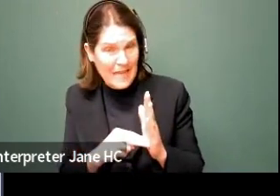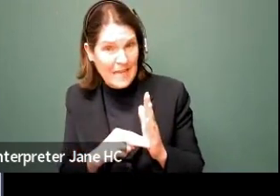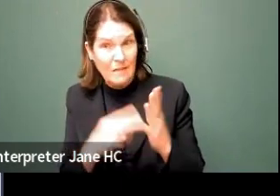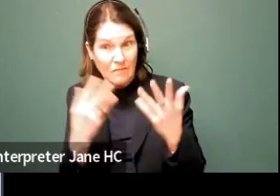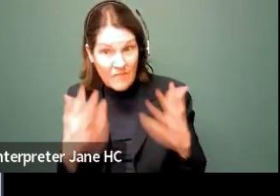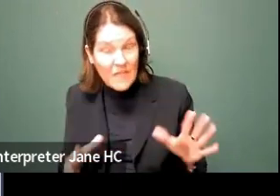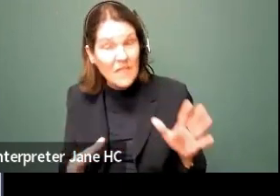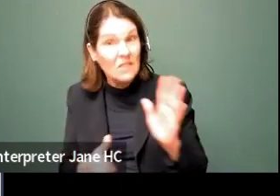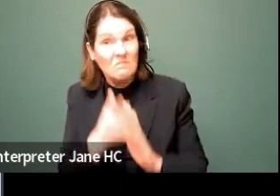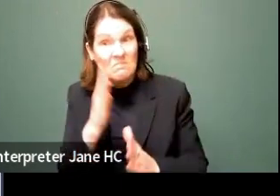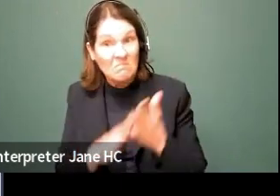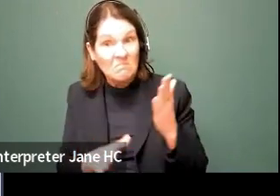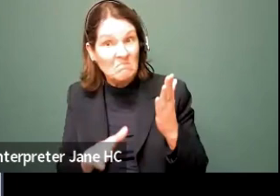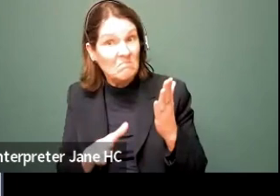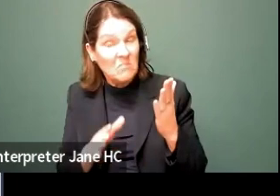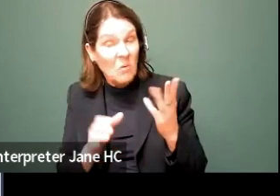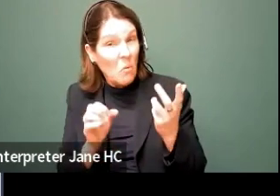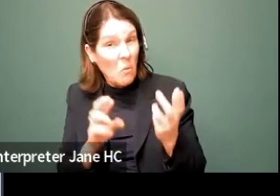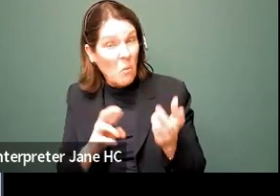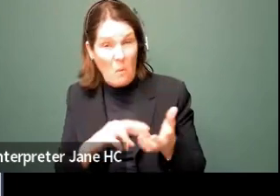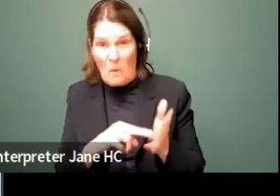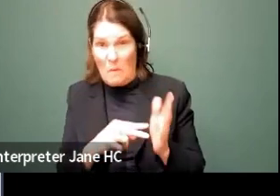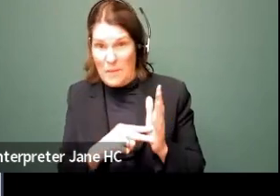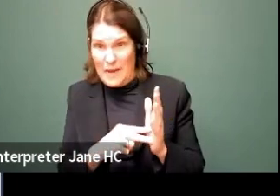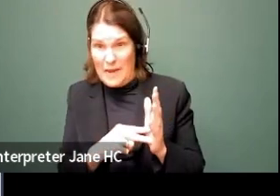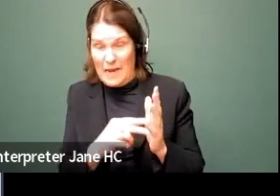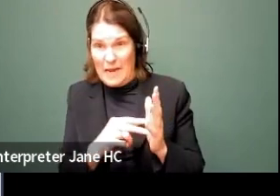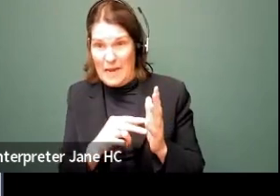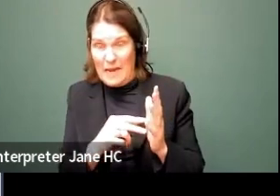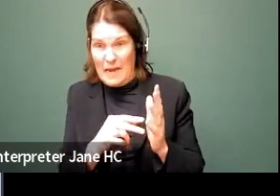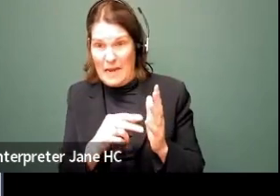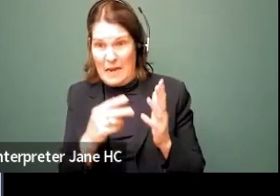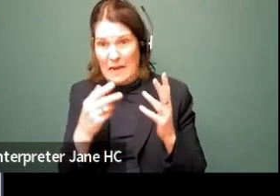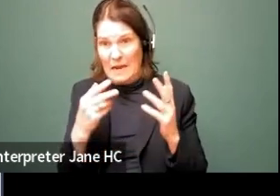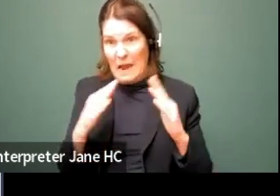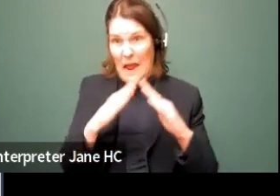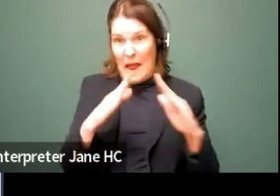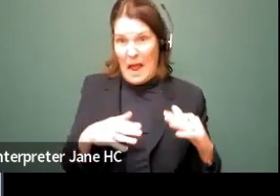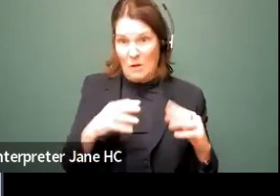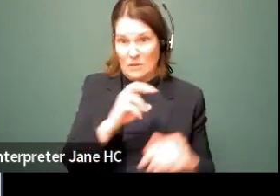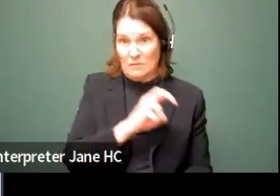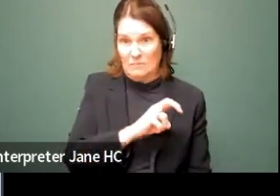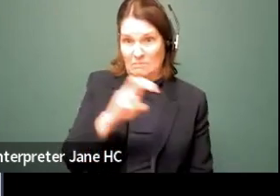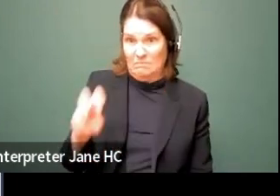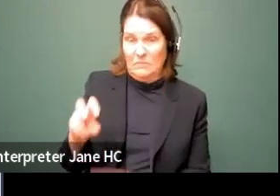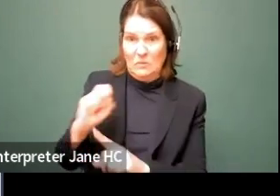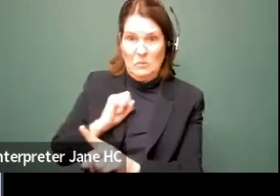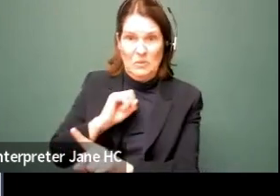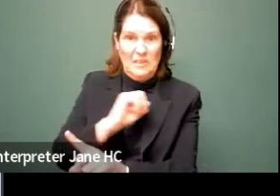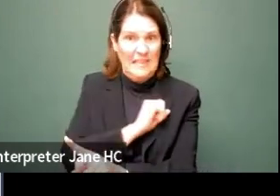resolution to it, or does it mean that it's passed on to the next body?